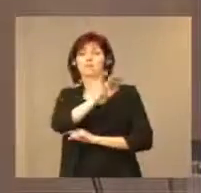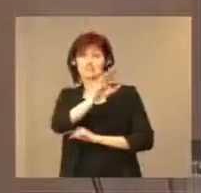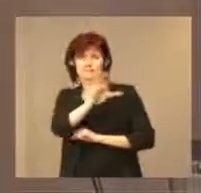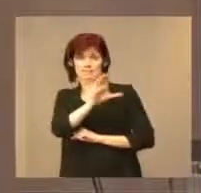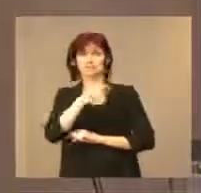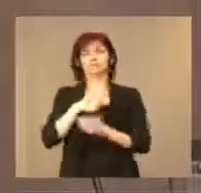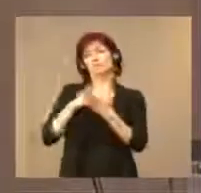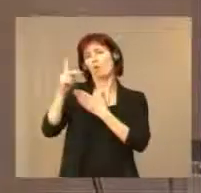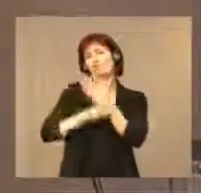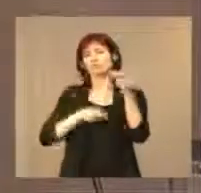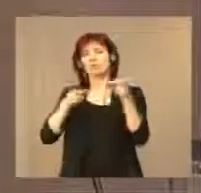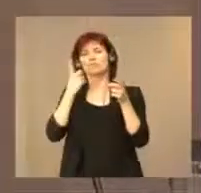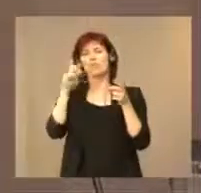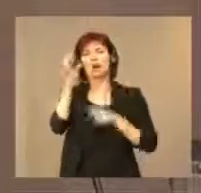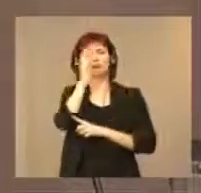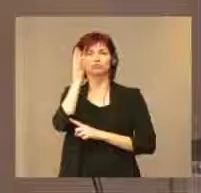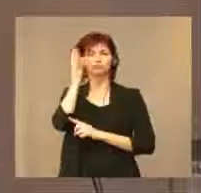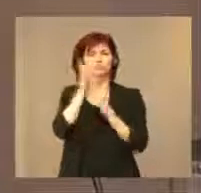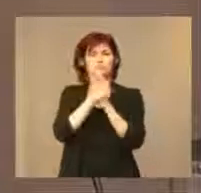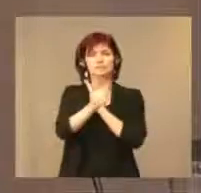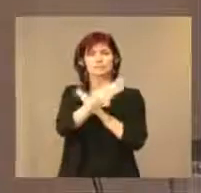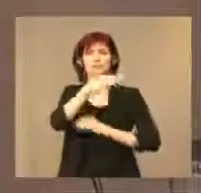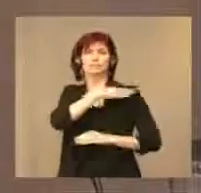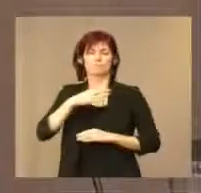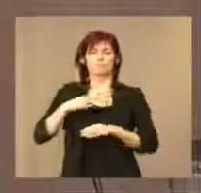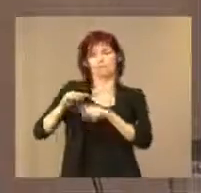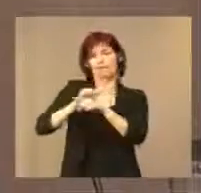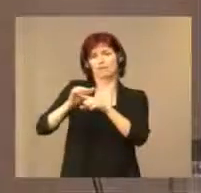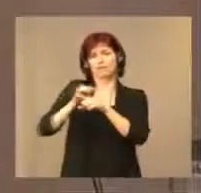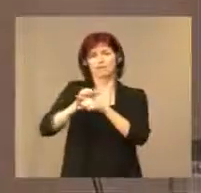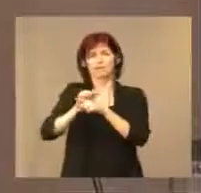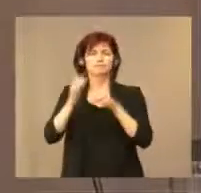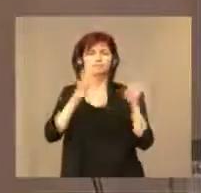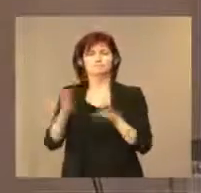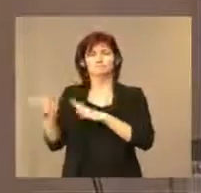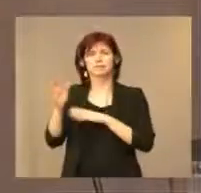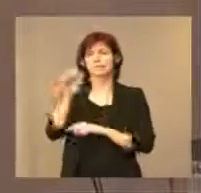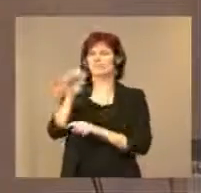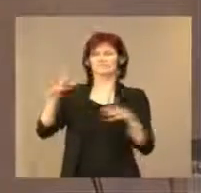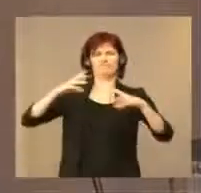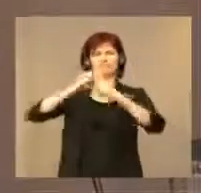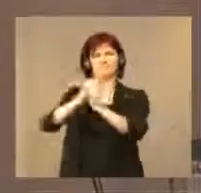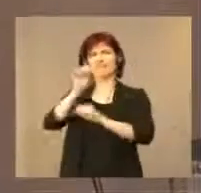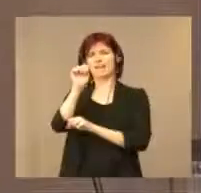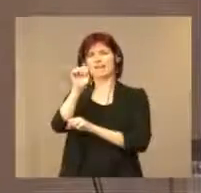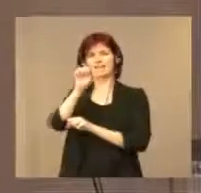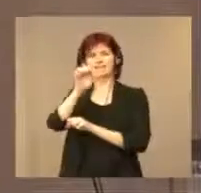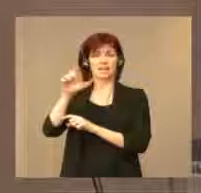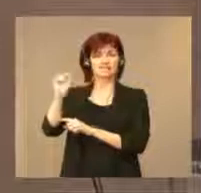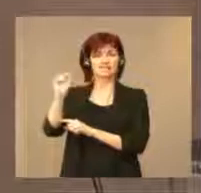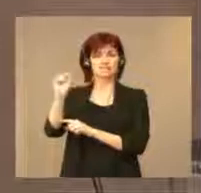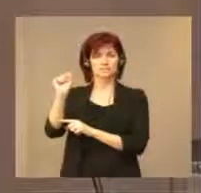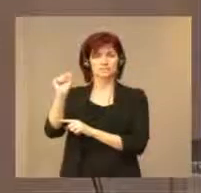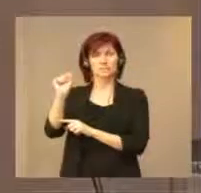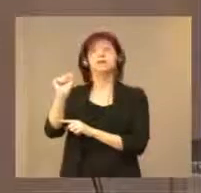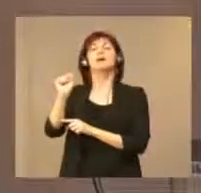program director of the Aboriginal Skills Employment and Training Strategy, hereinafter referred to as ASETS. It's a program funded by